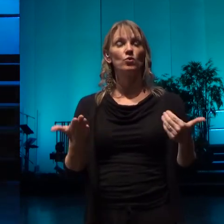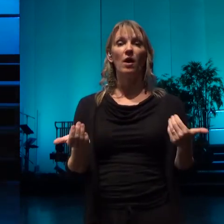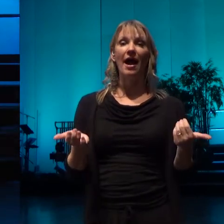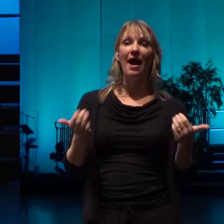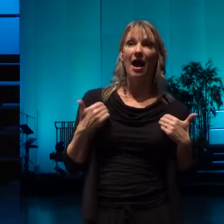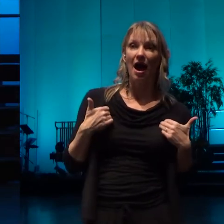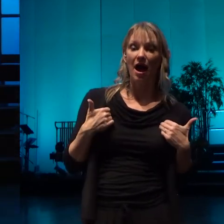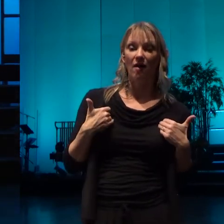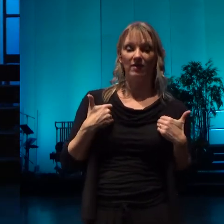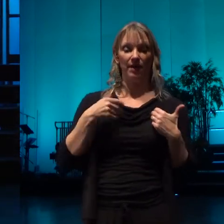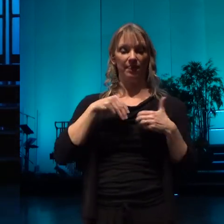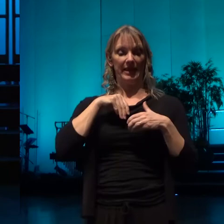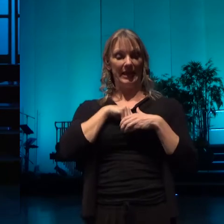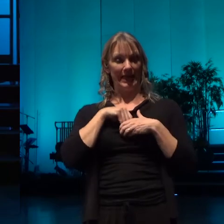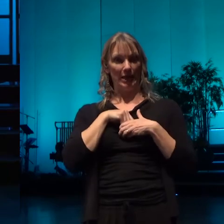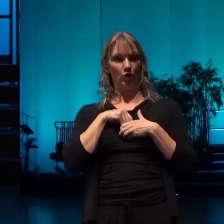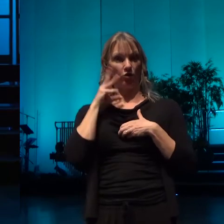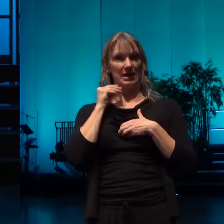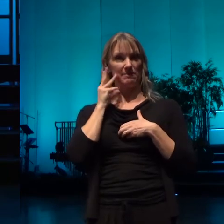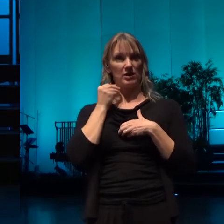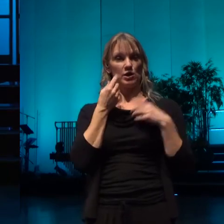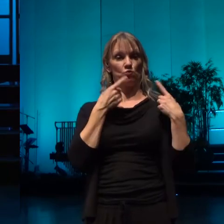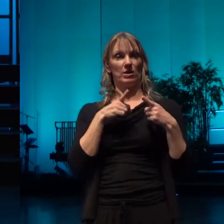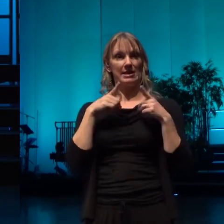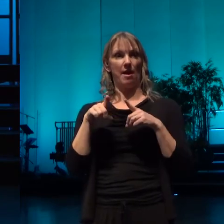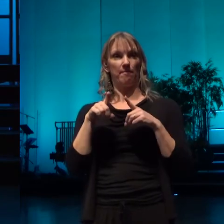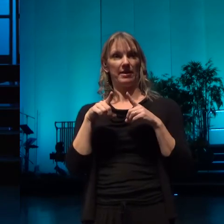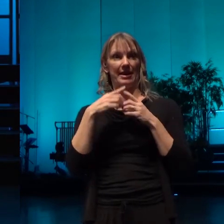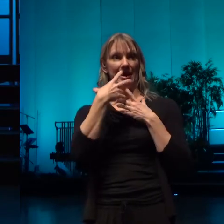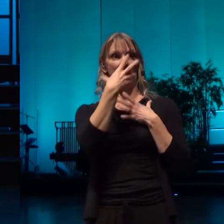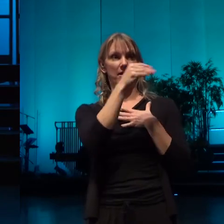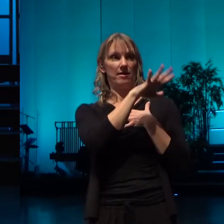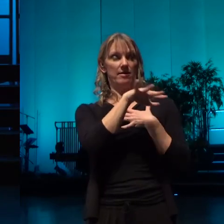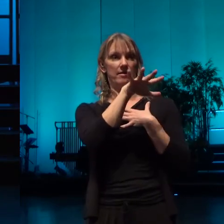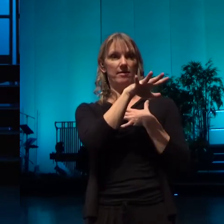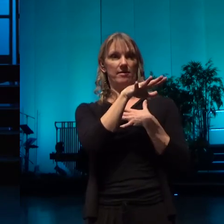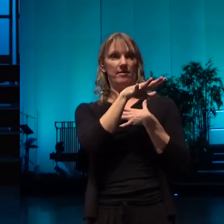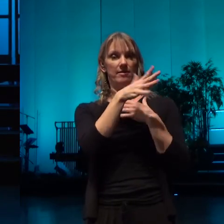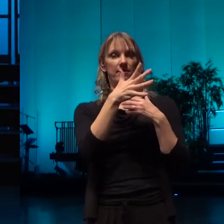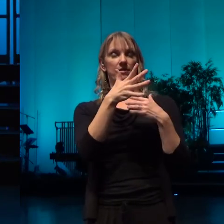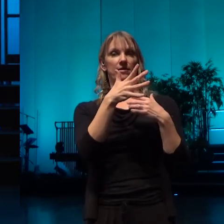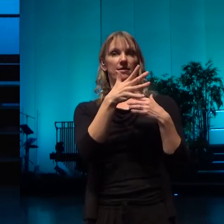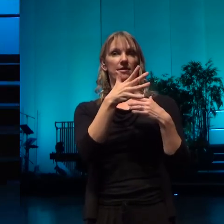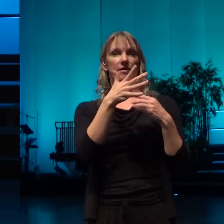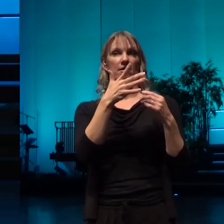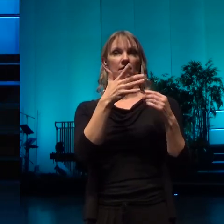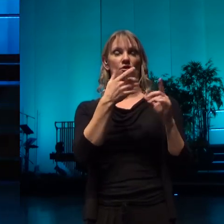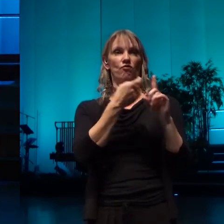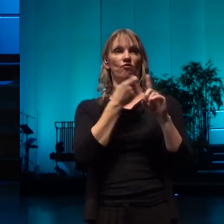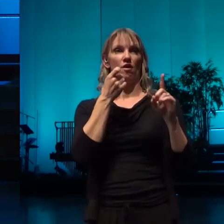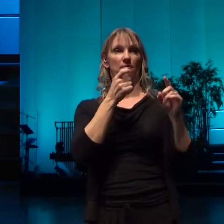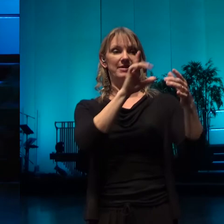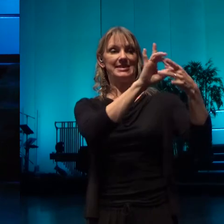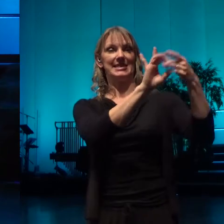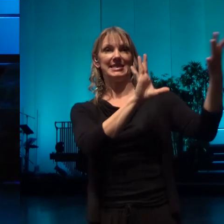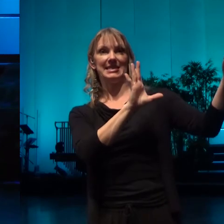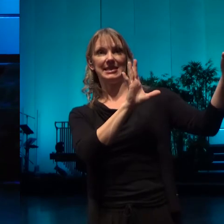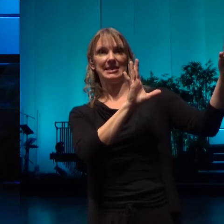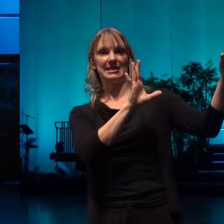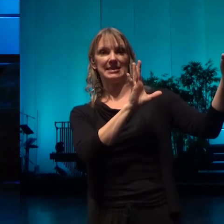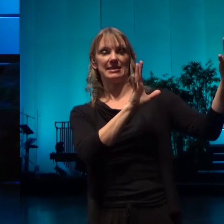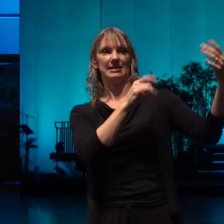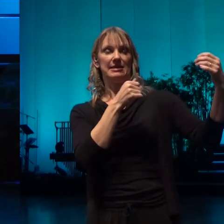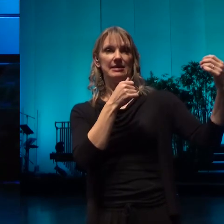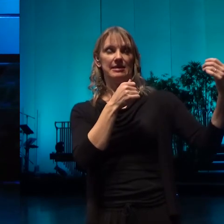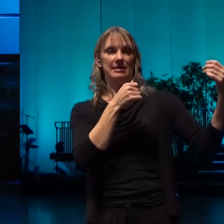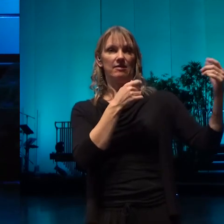the inner experience of what's going on around you, to move out from a place of dissonance, of feeling